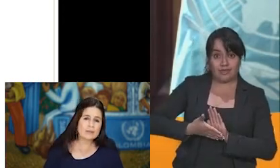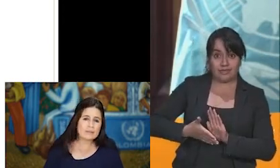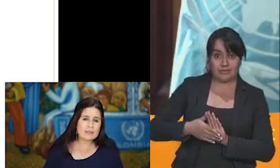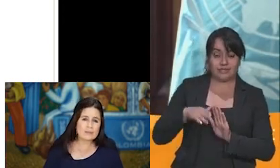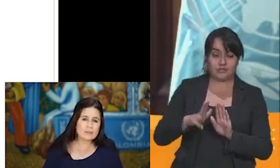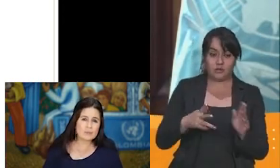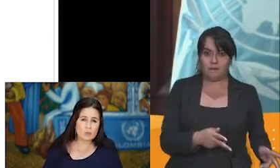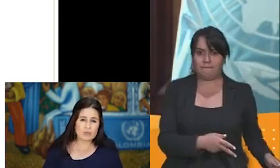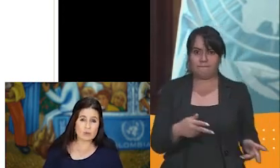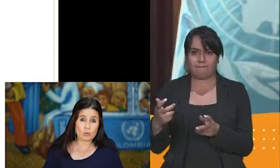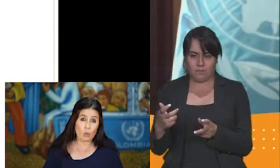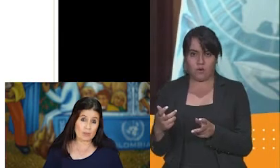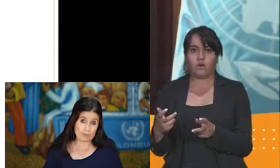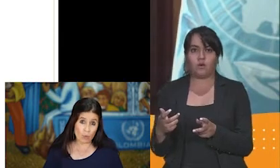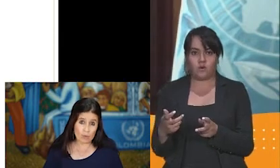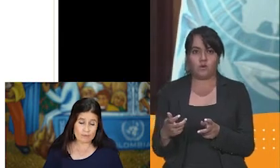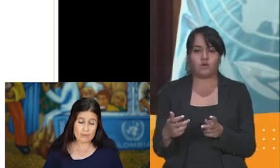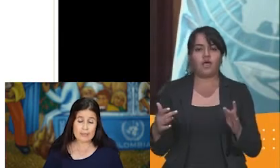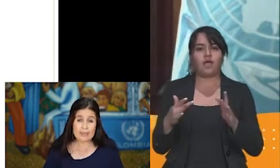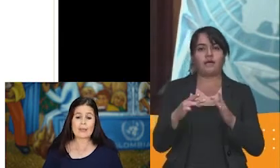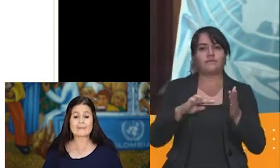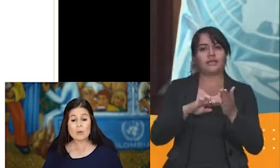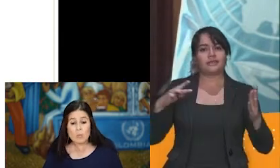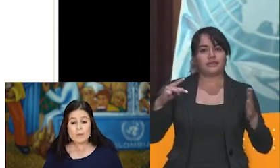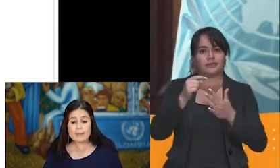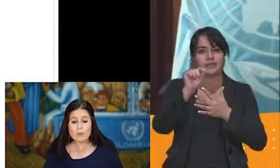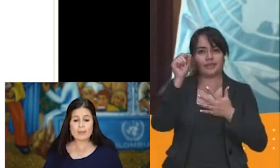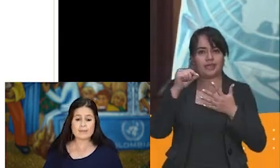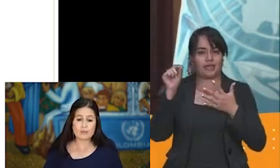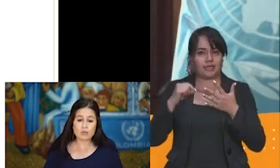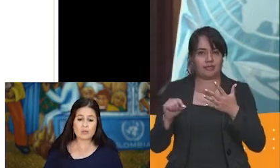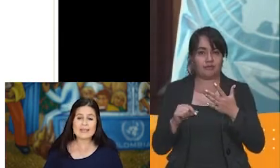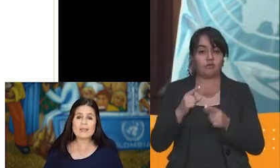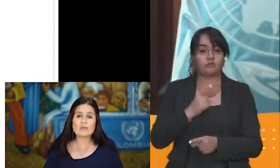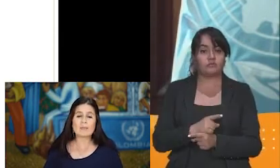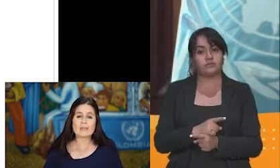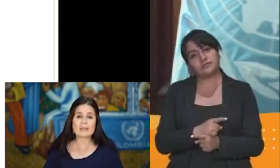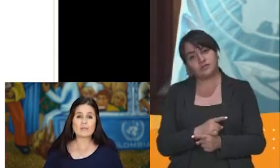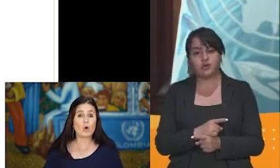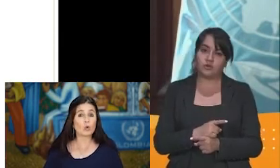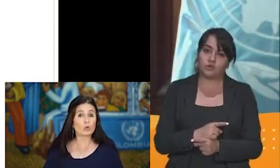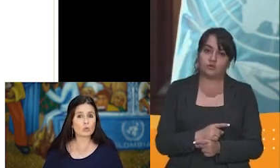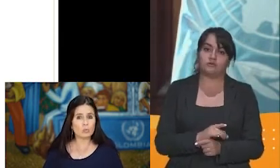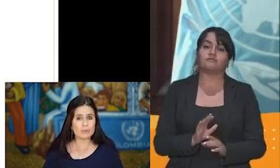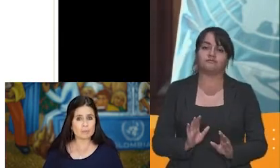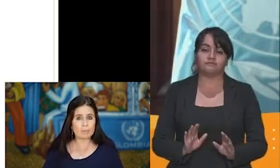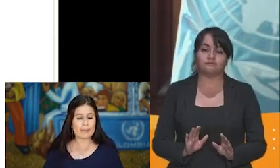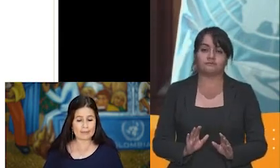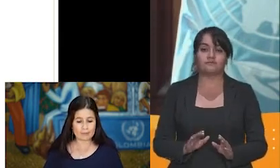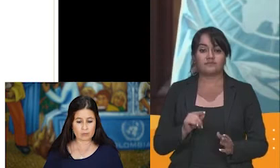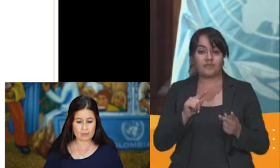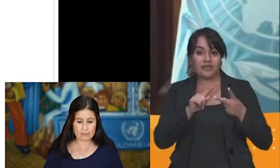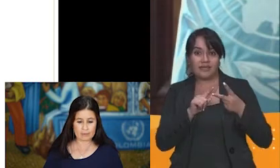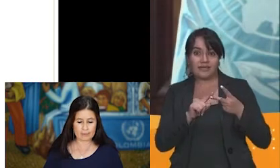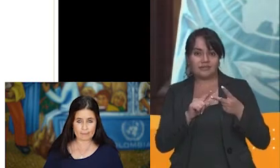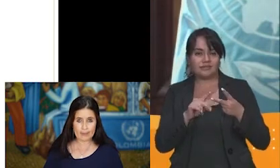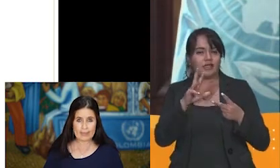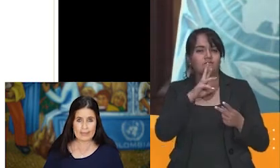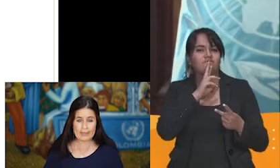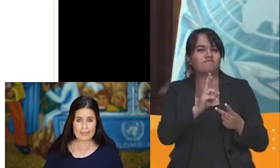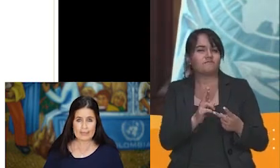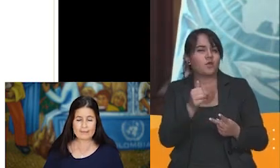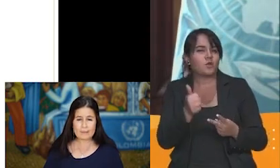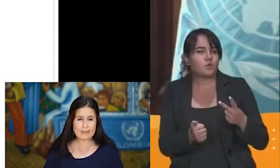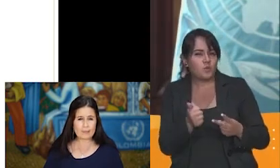evidence exploitation of EBOAs that are complying with the technical requirements, or if they do not comply with them for the activity. This